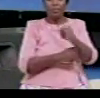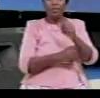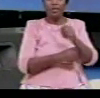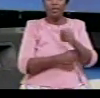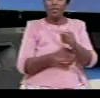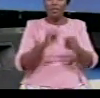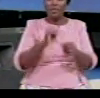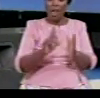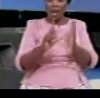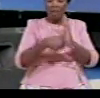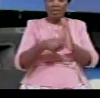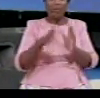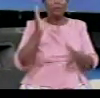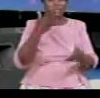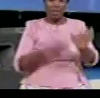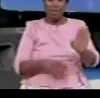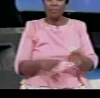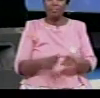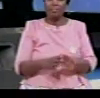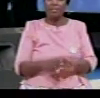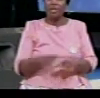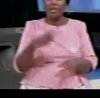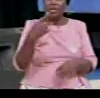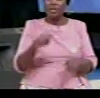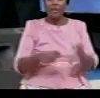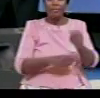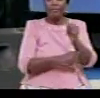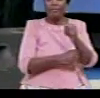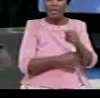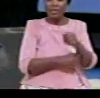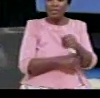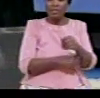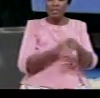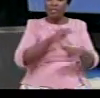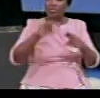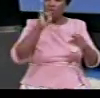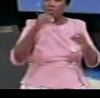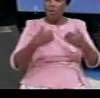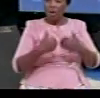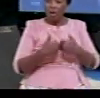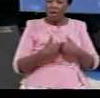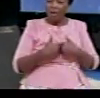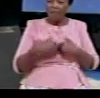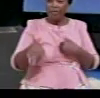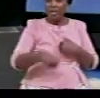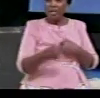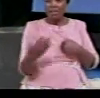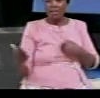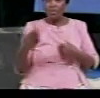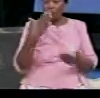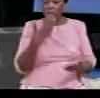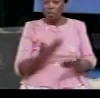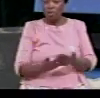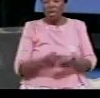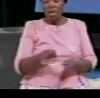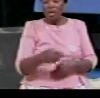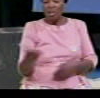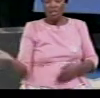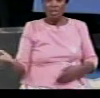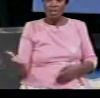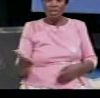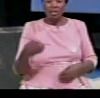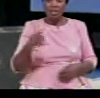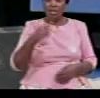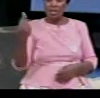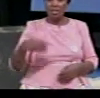will die. The flesh does not have anything good, anything eternal,